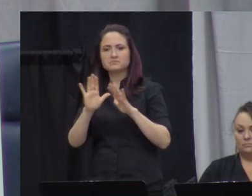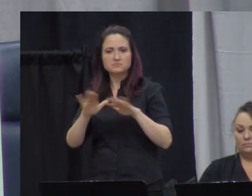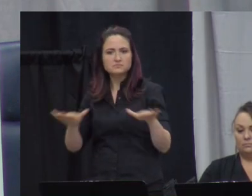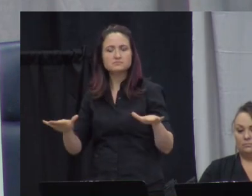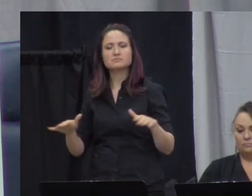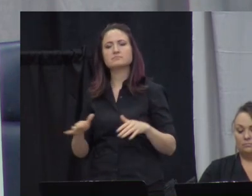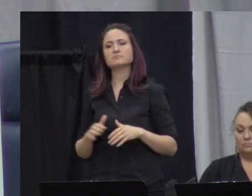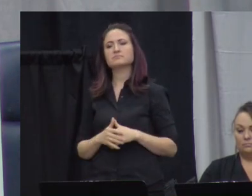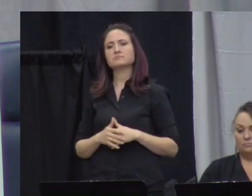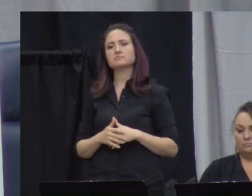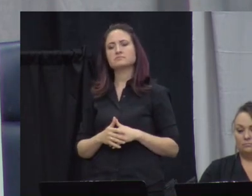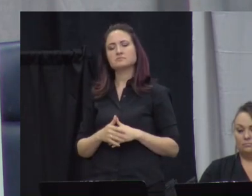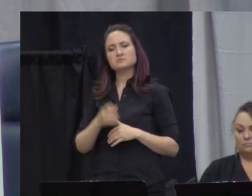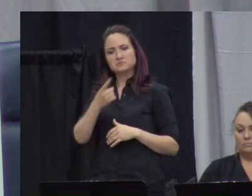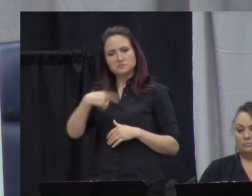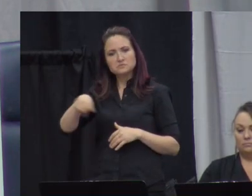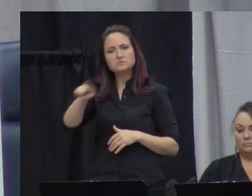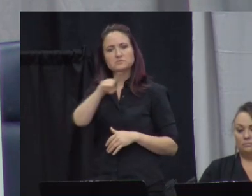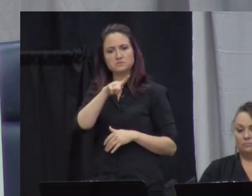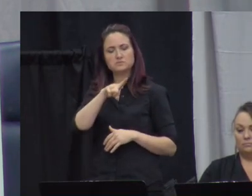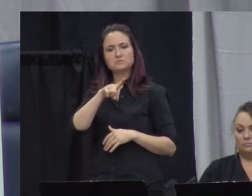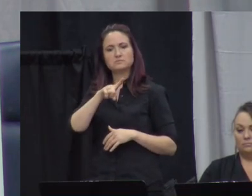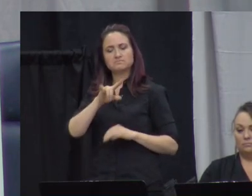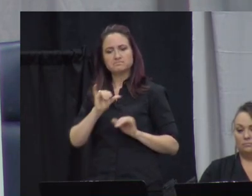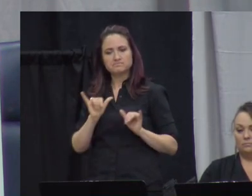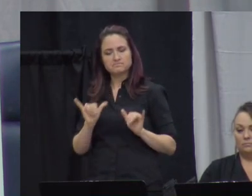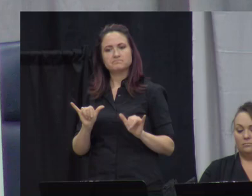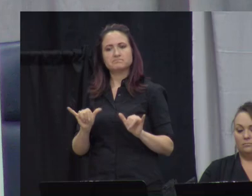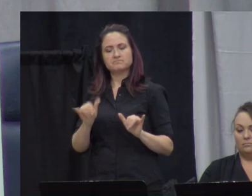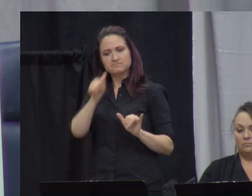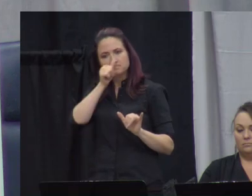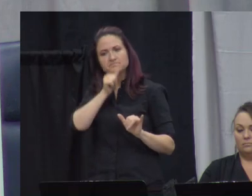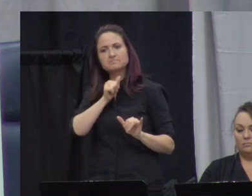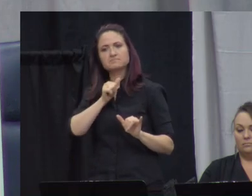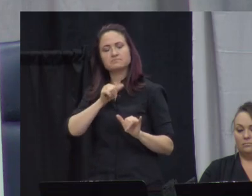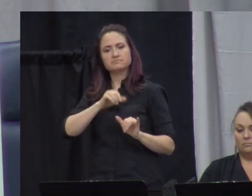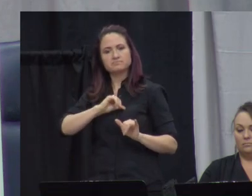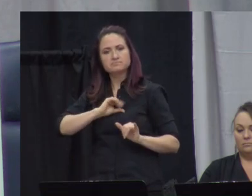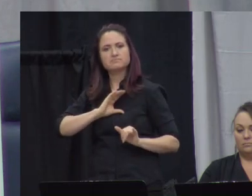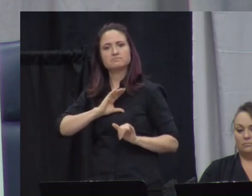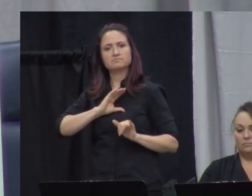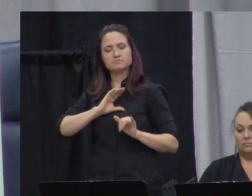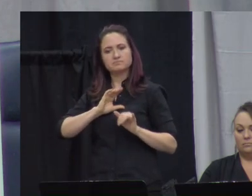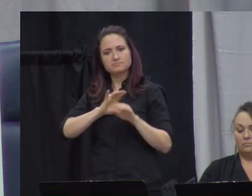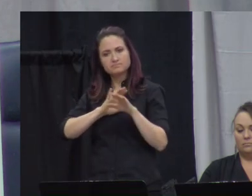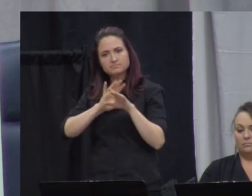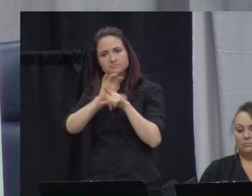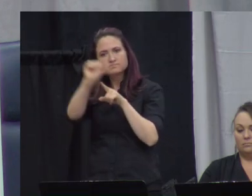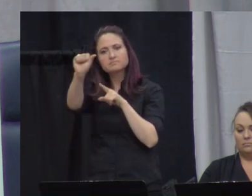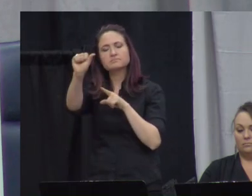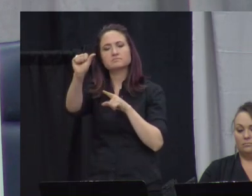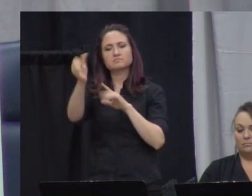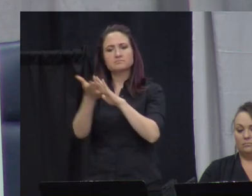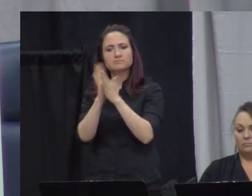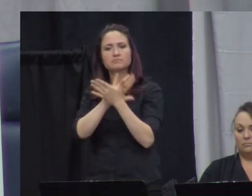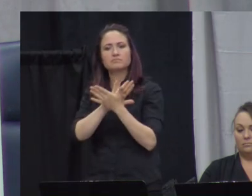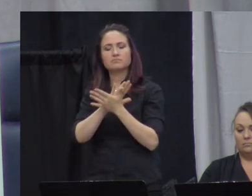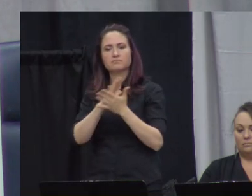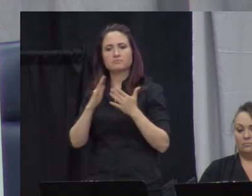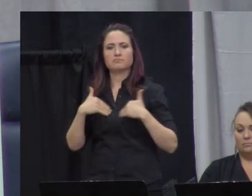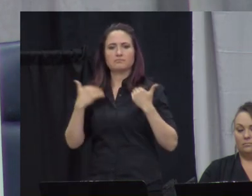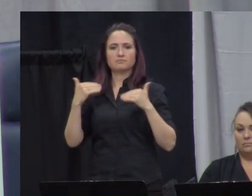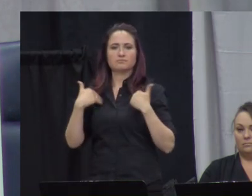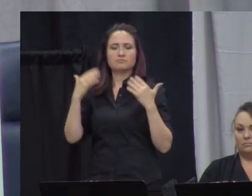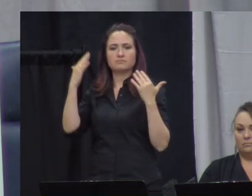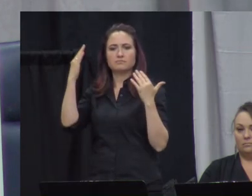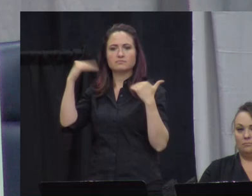you summoned the courage and work ethic to persevere, excel, and become young adults